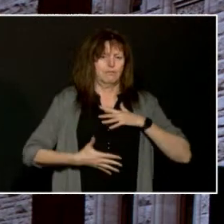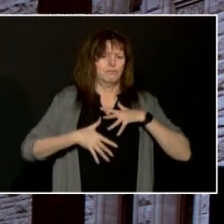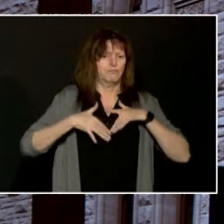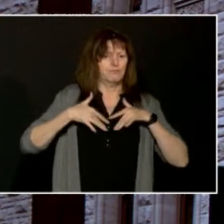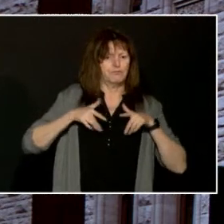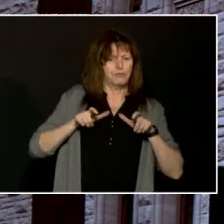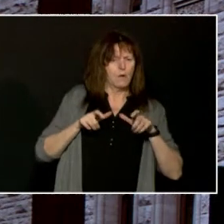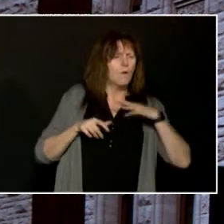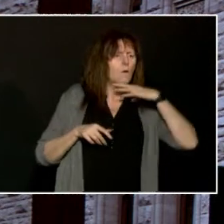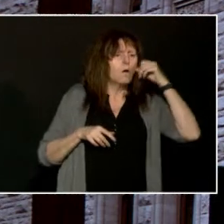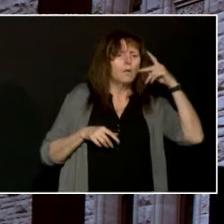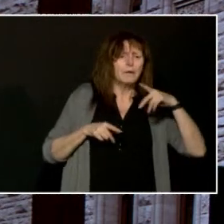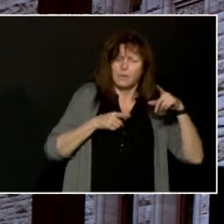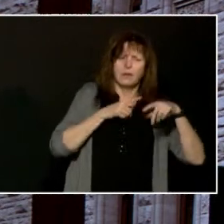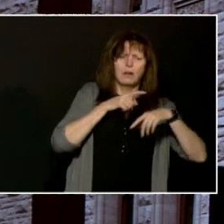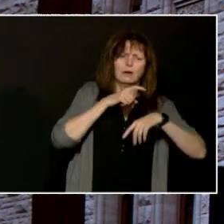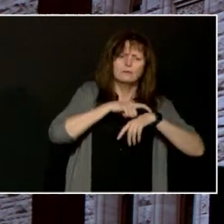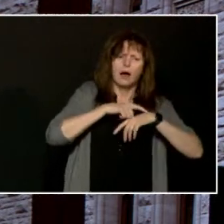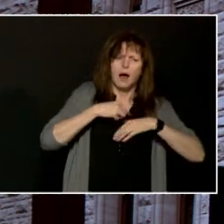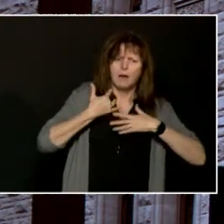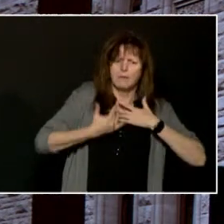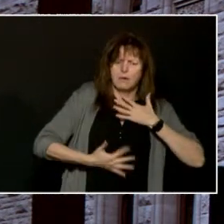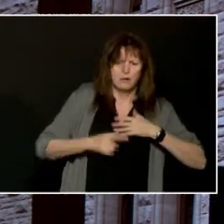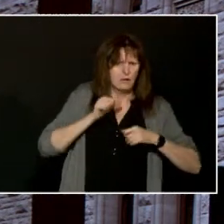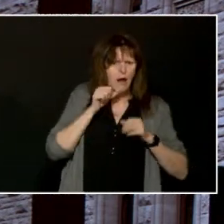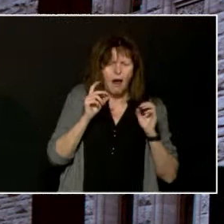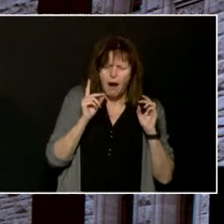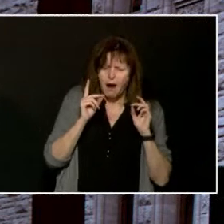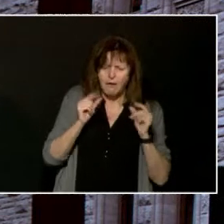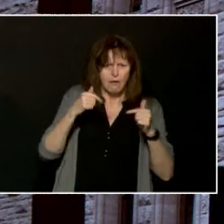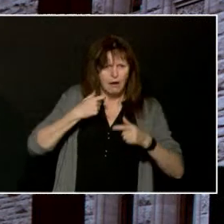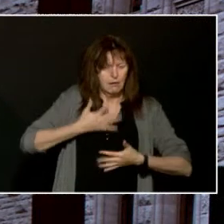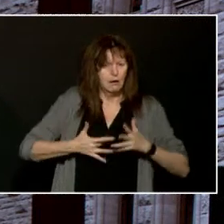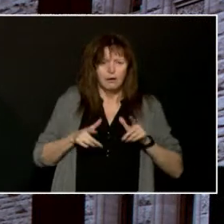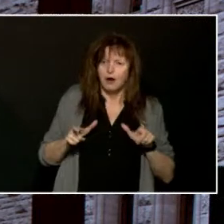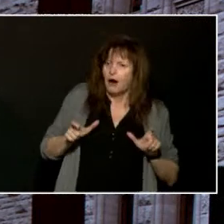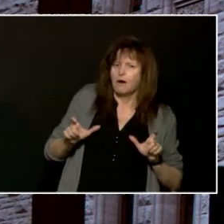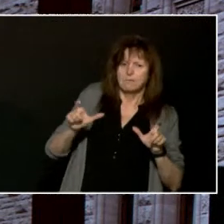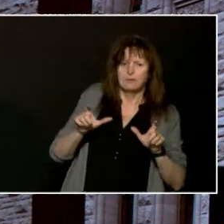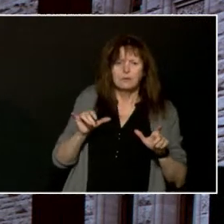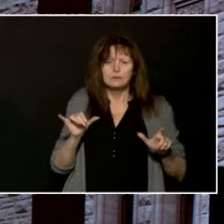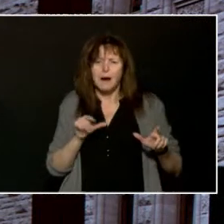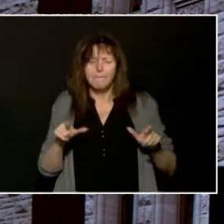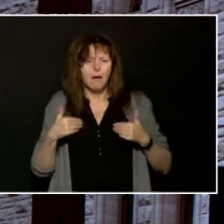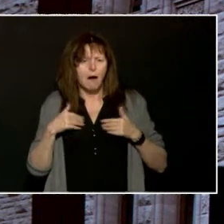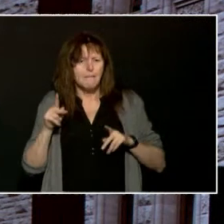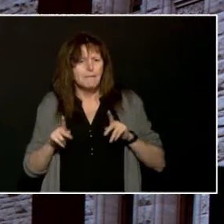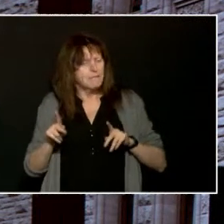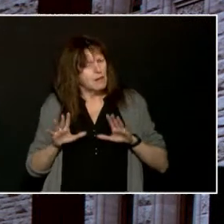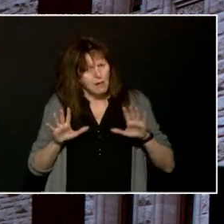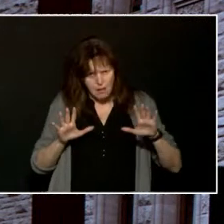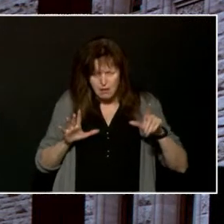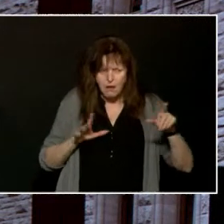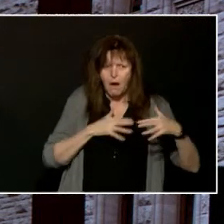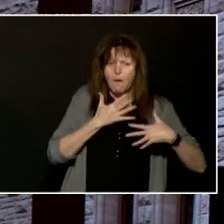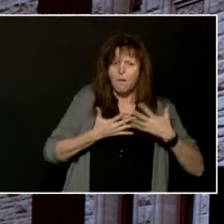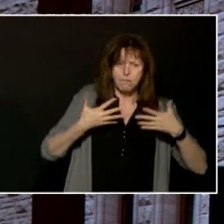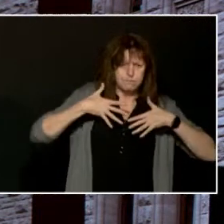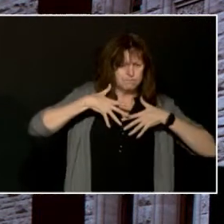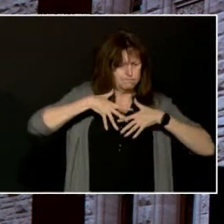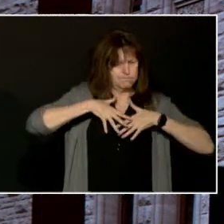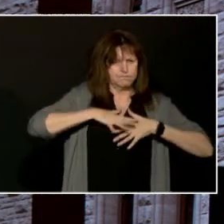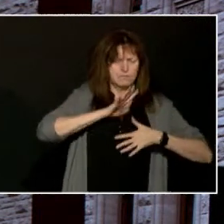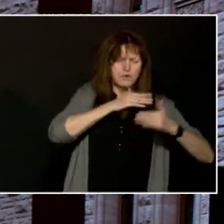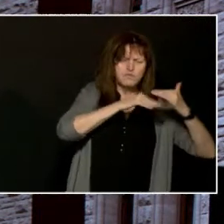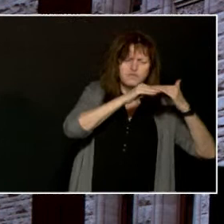as their systems are not as responsive as those in younger people. So we want to continue to adhere to the public health measures, and